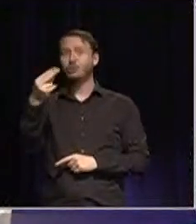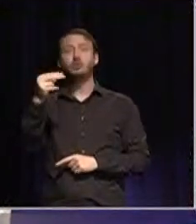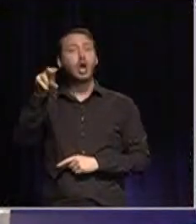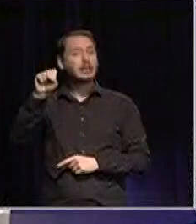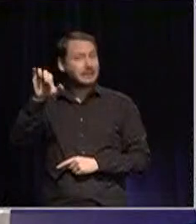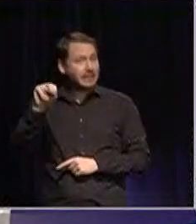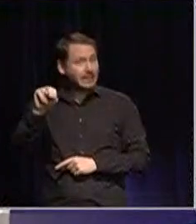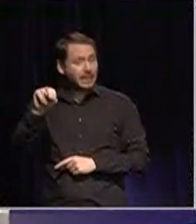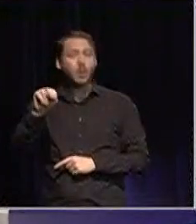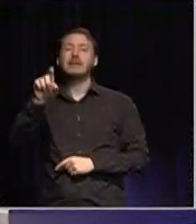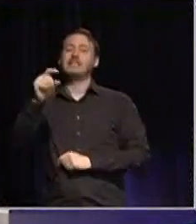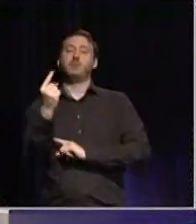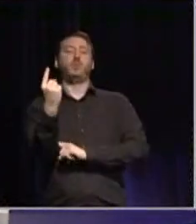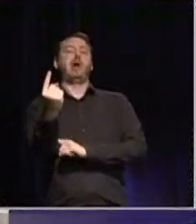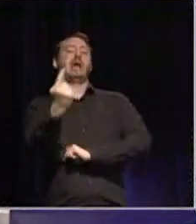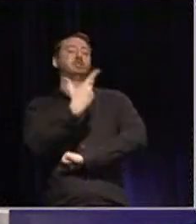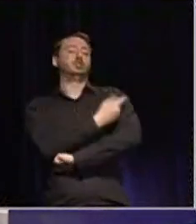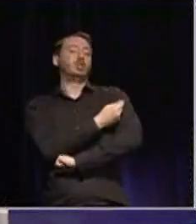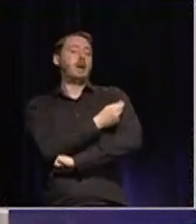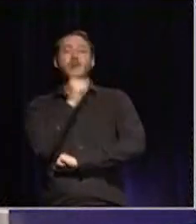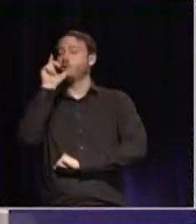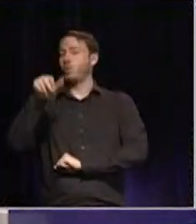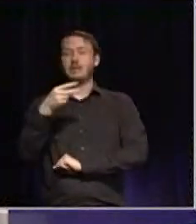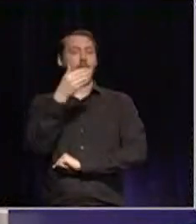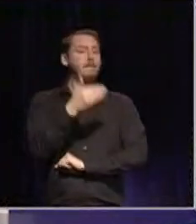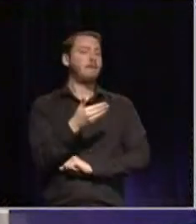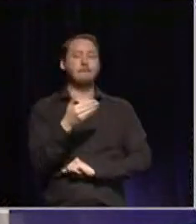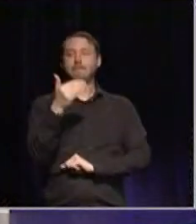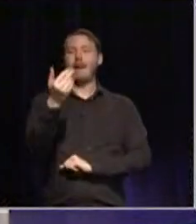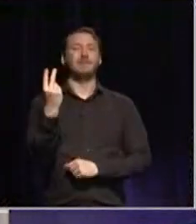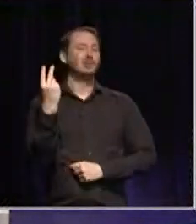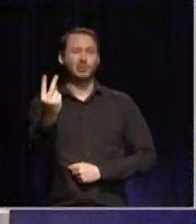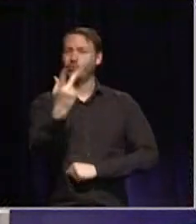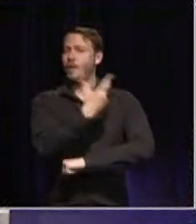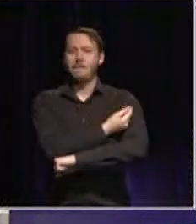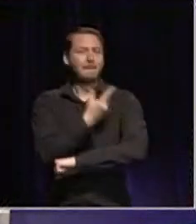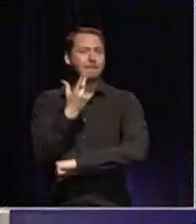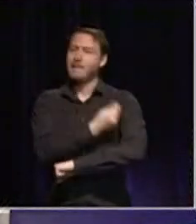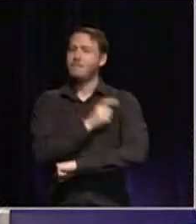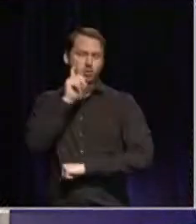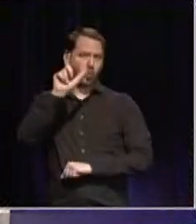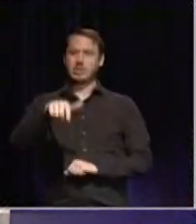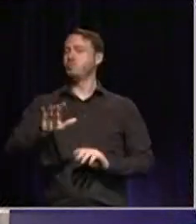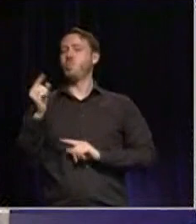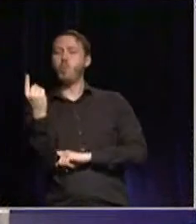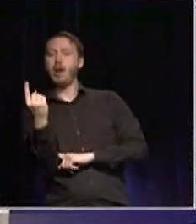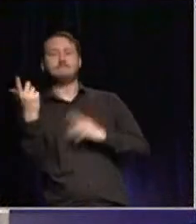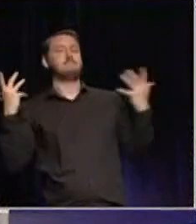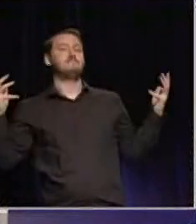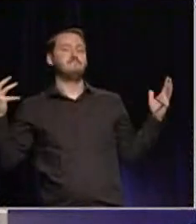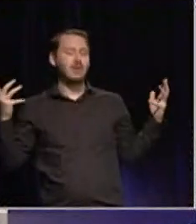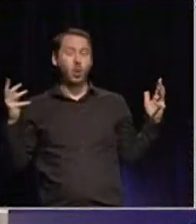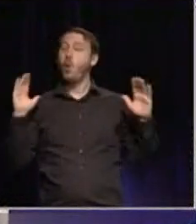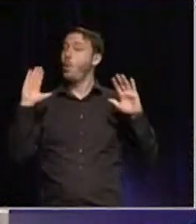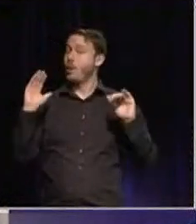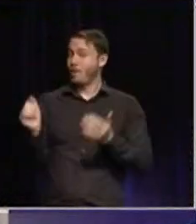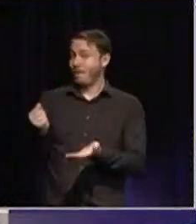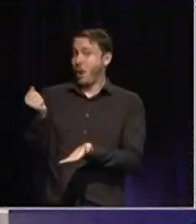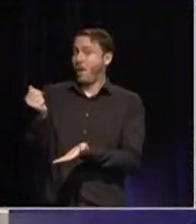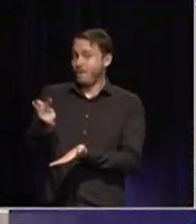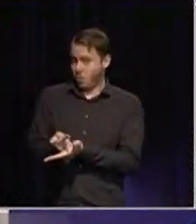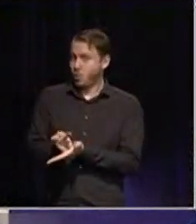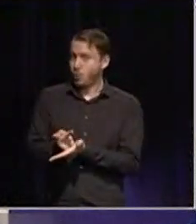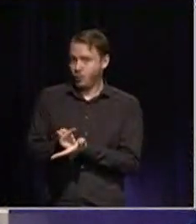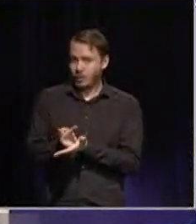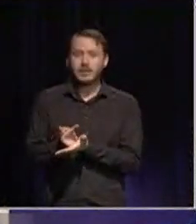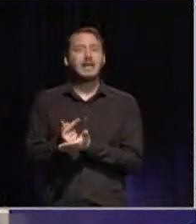have to have one shot instead of going through a two-step way. So we're hoping that gets approval. We're hoping